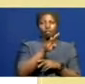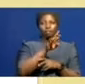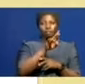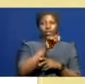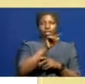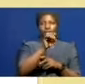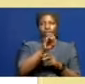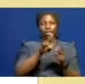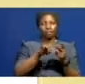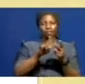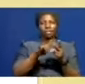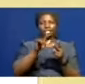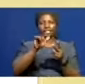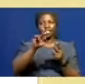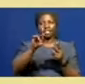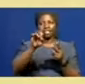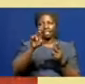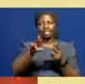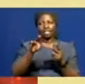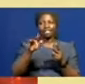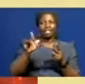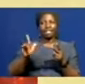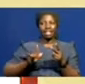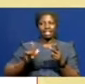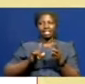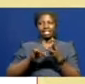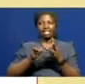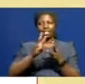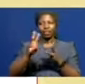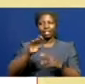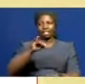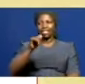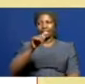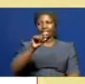Lakers team ladies, and their male counterparts, Western Jaguars, represent the